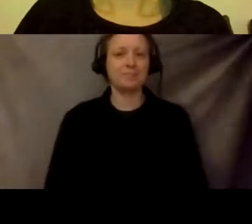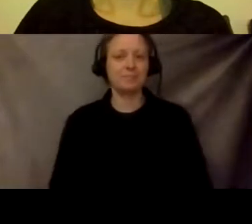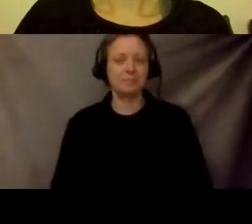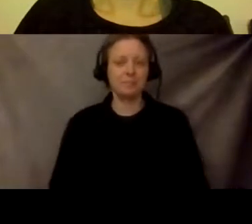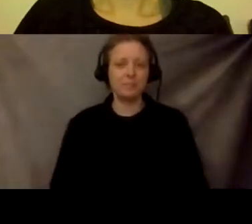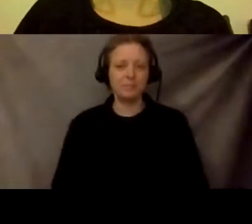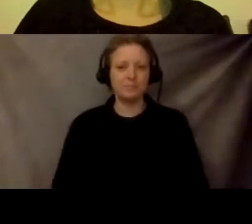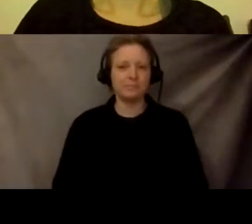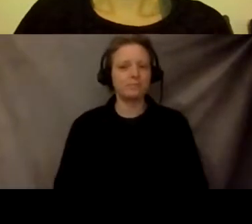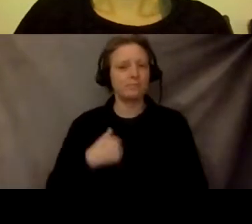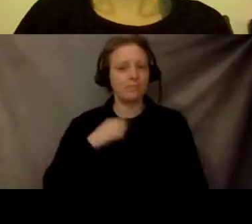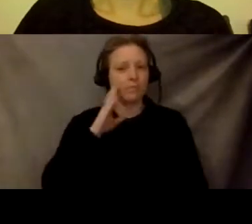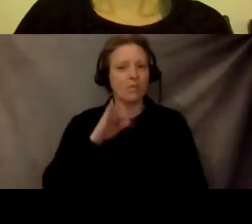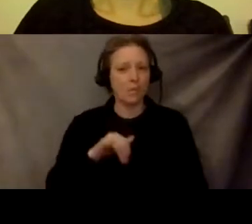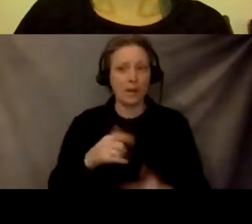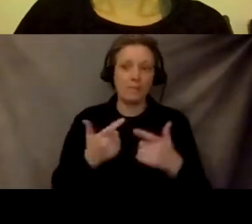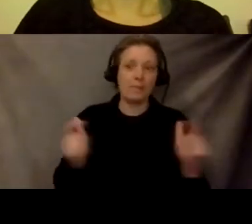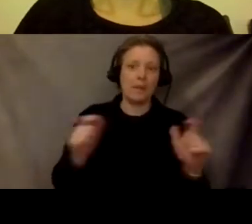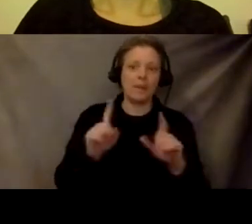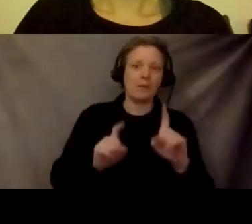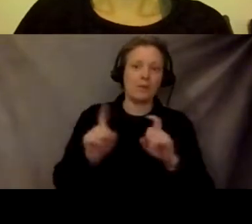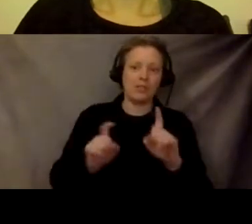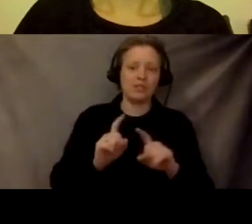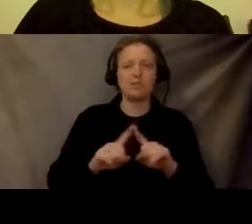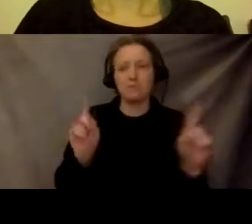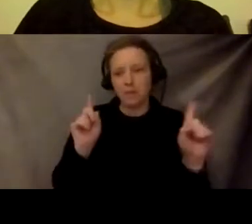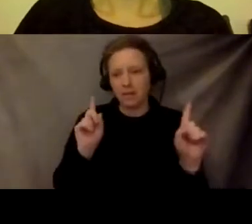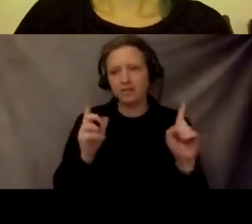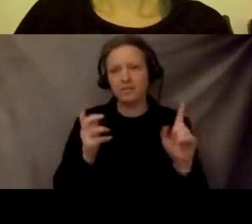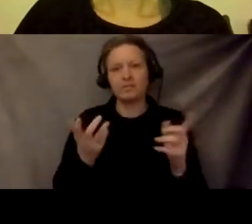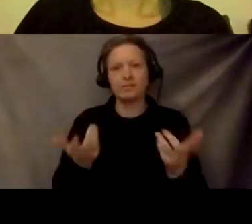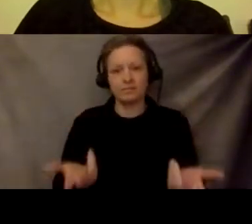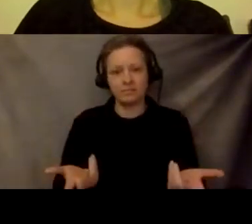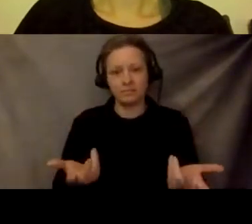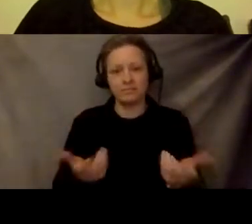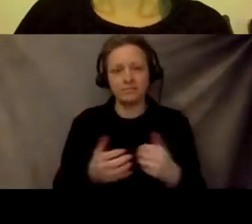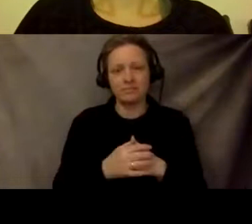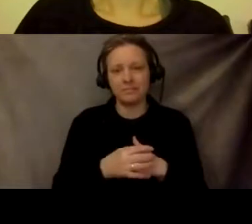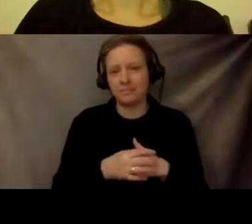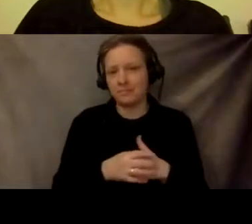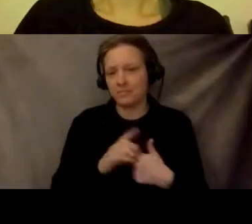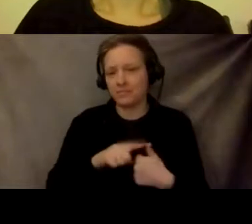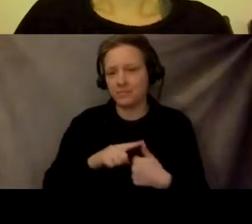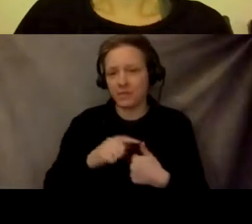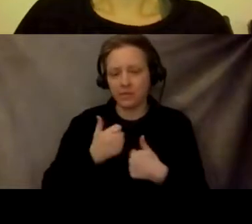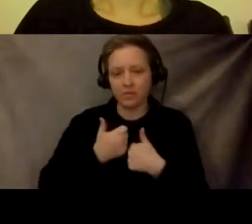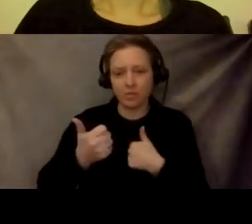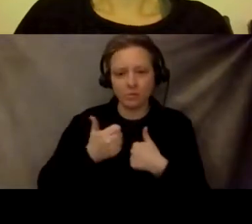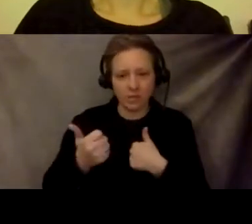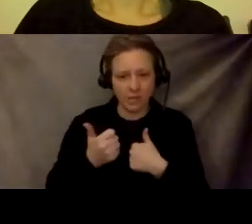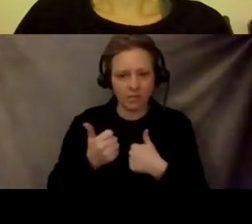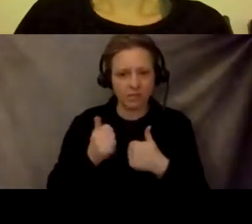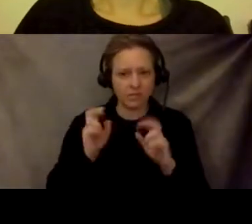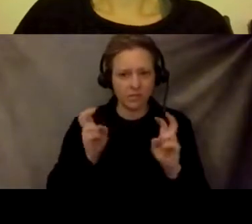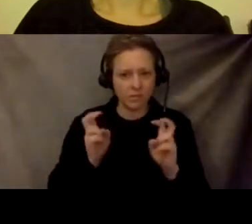to you, but it is transportation, Shoals Ferry. Right. Second was at least